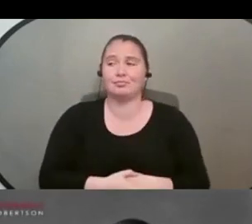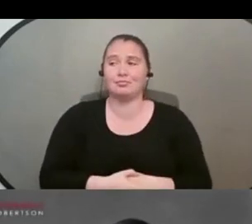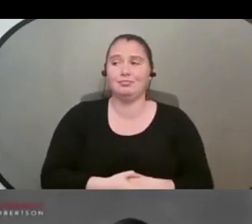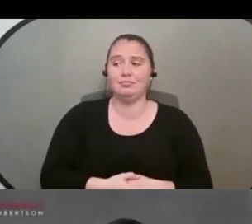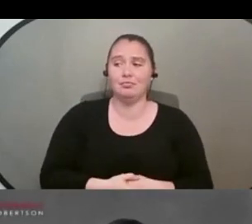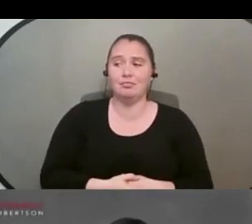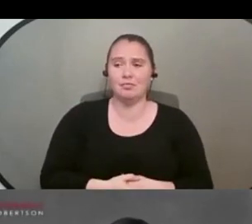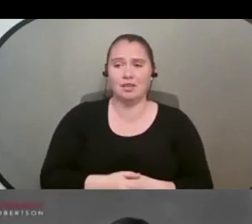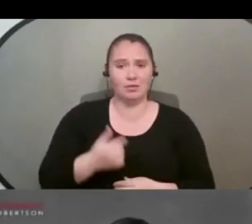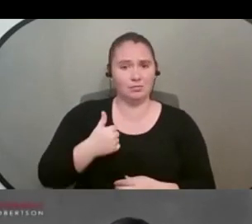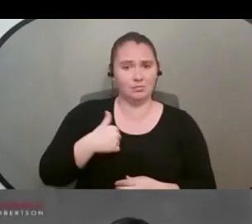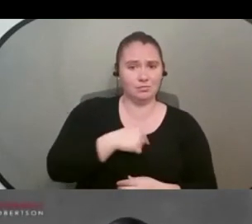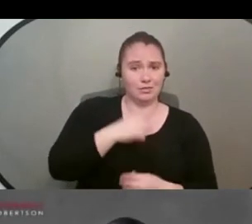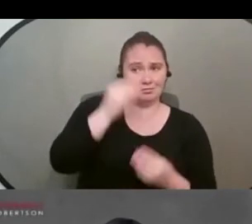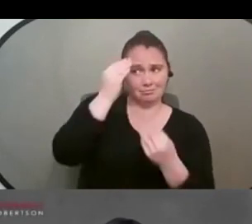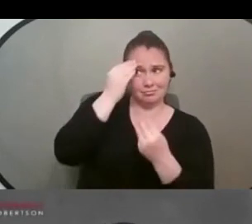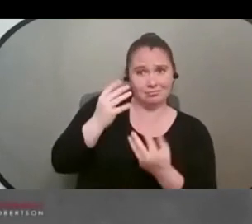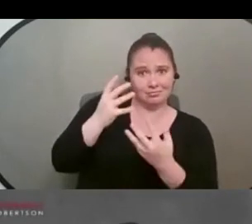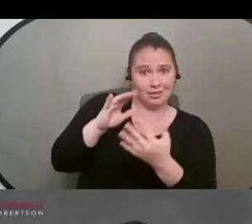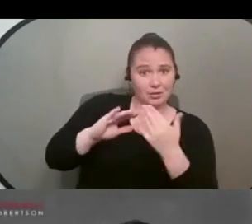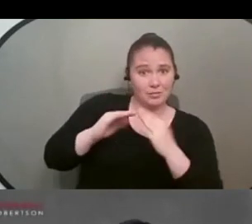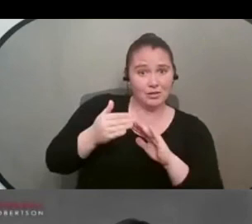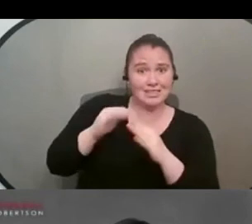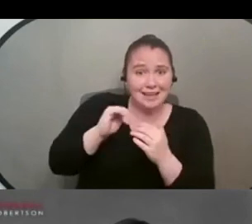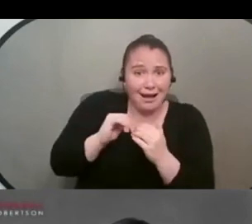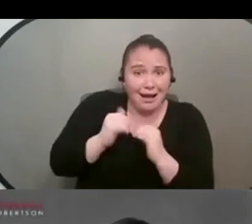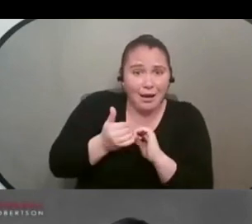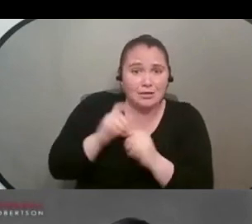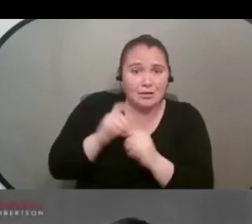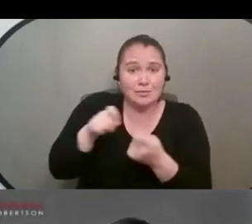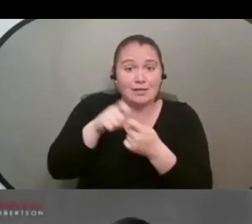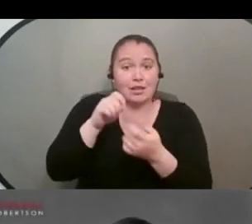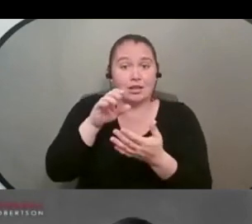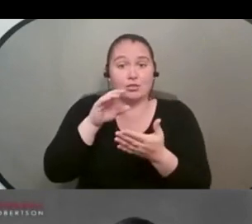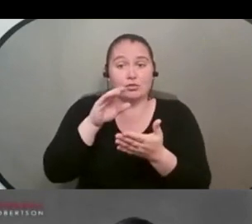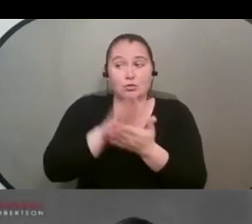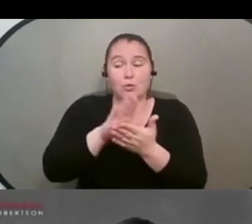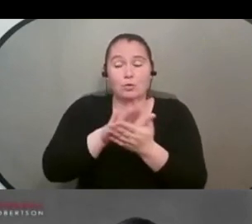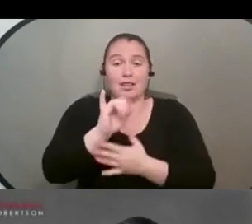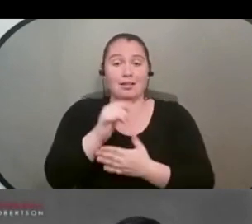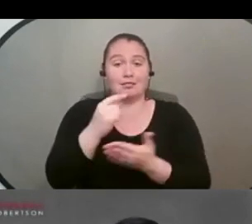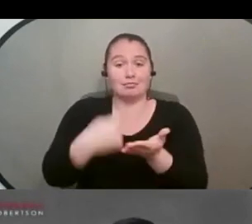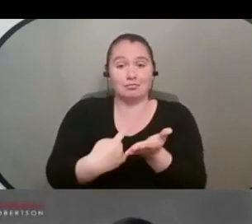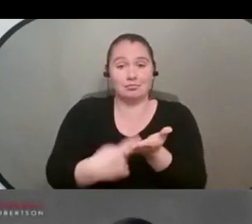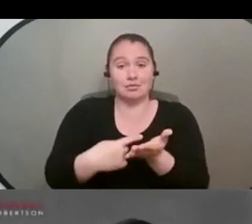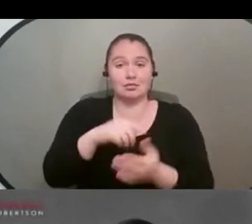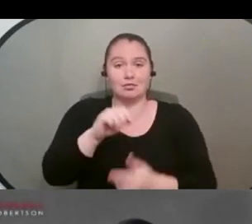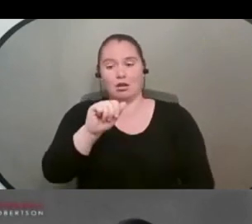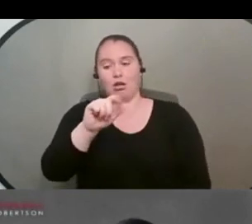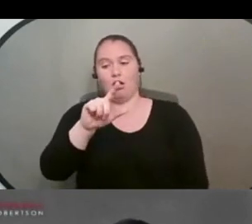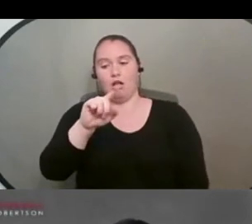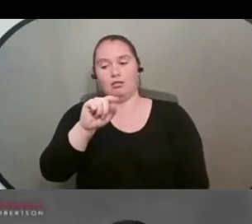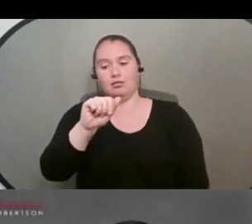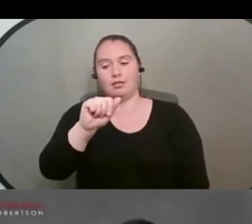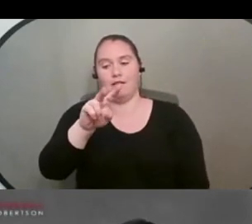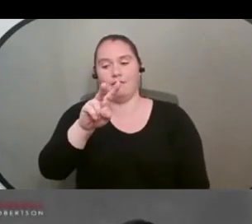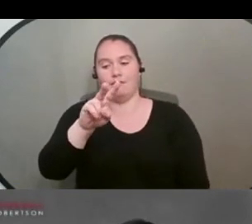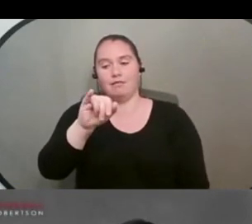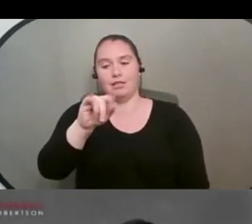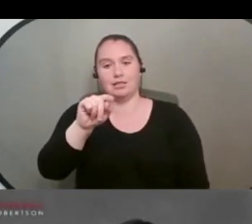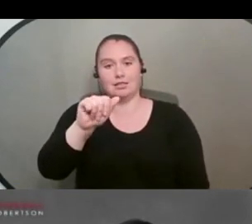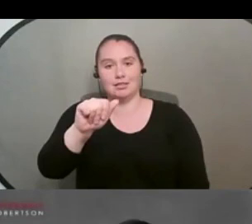communicate that to these communities, specifically the schools that we discussed being Alta Vista and